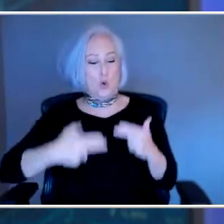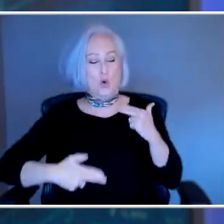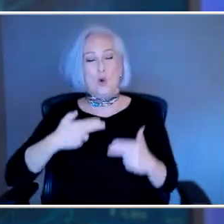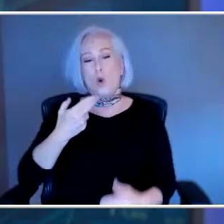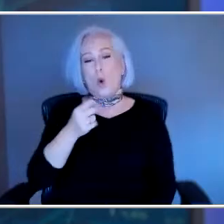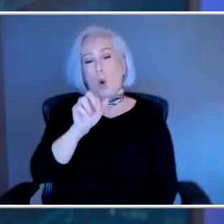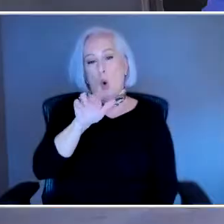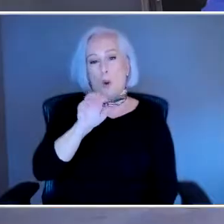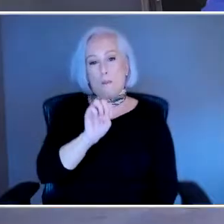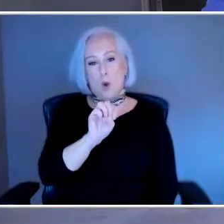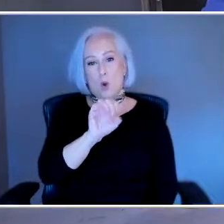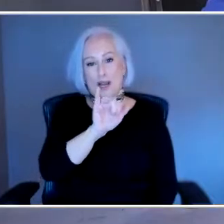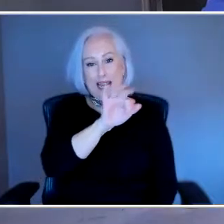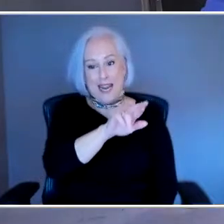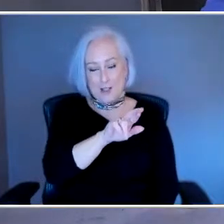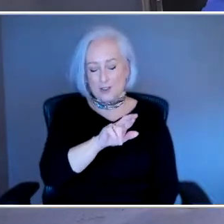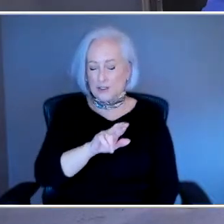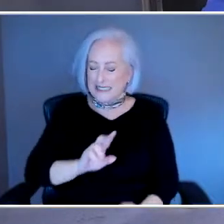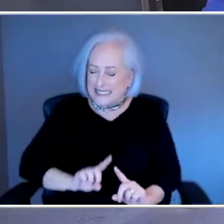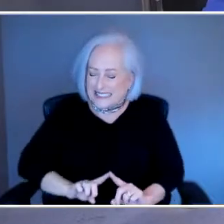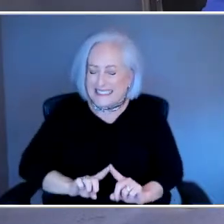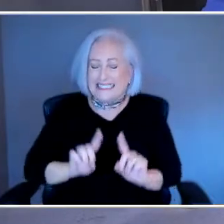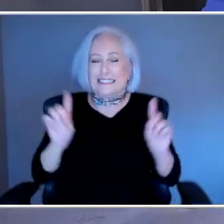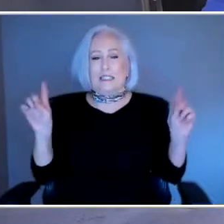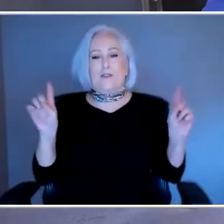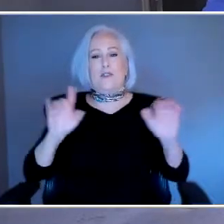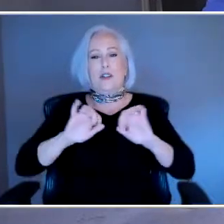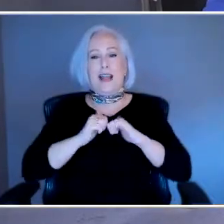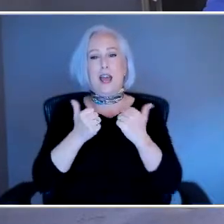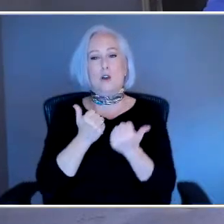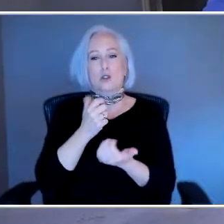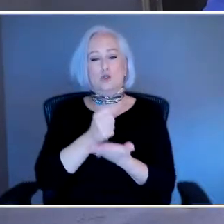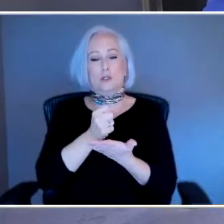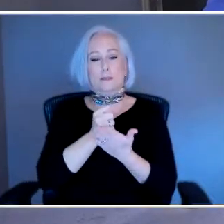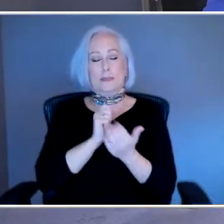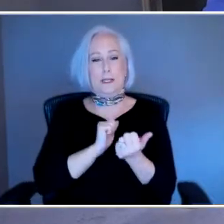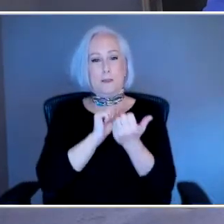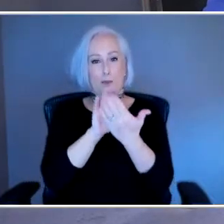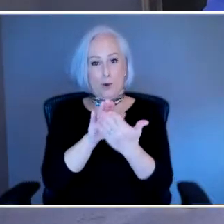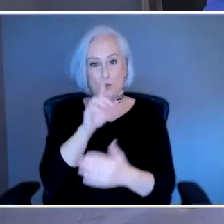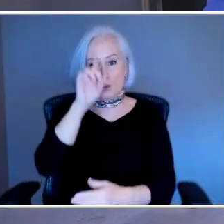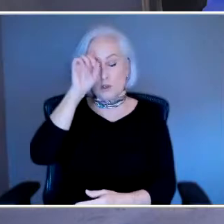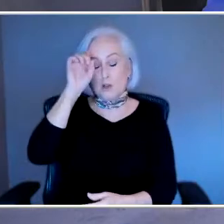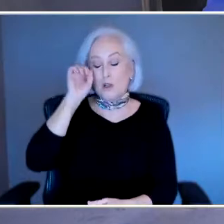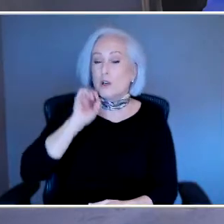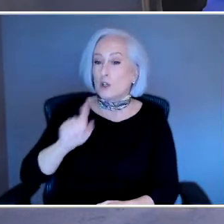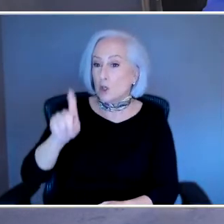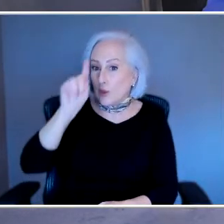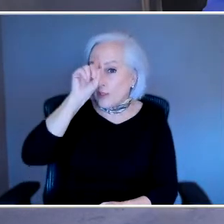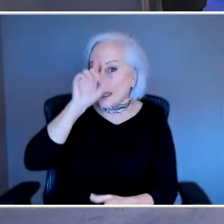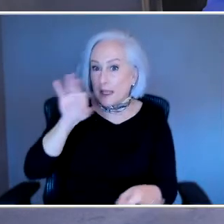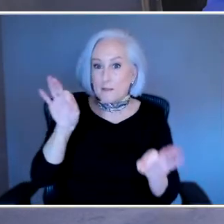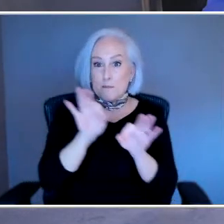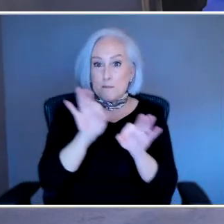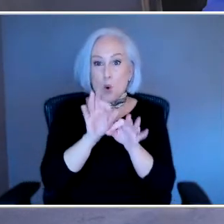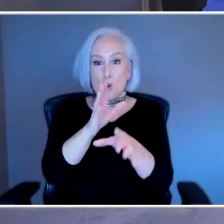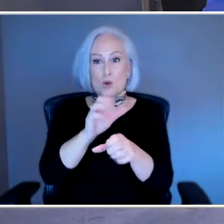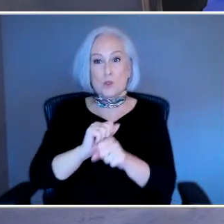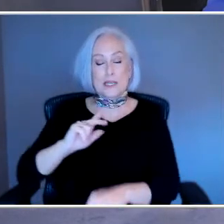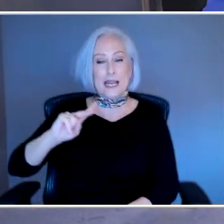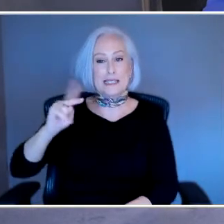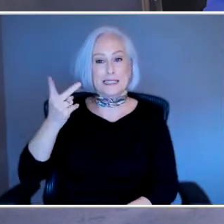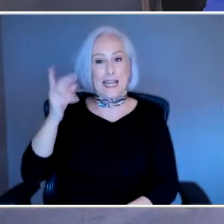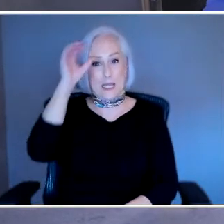treat her. And a common theme we're going to talk about today is that importance of getting a second opinion at a place like ours. So Dr.